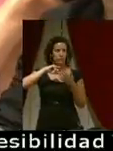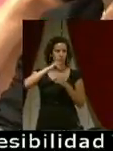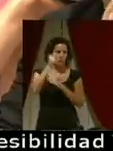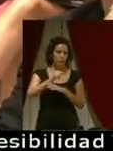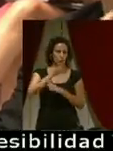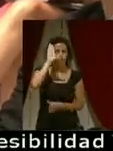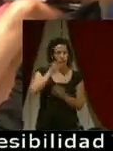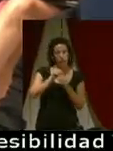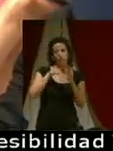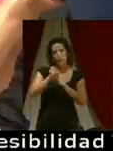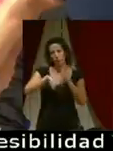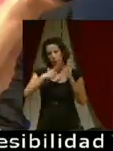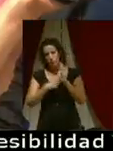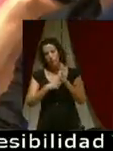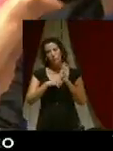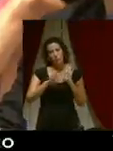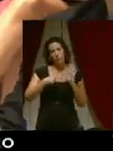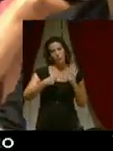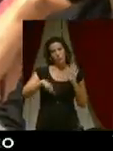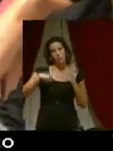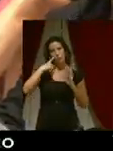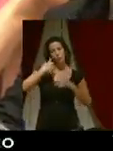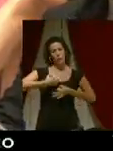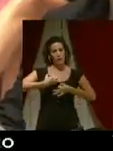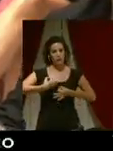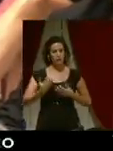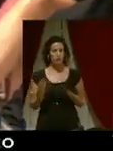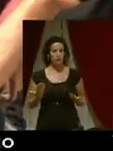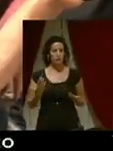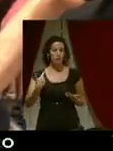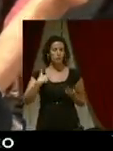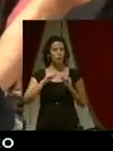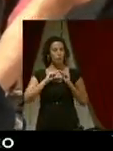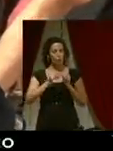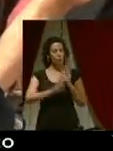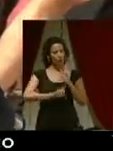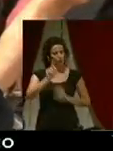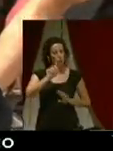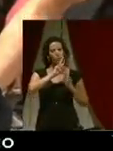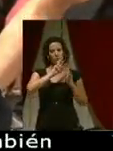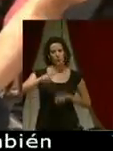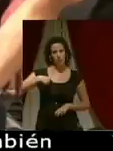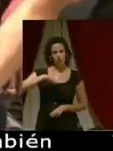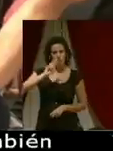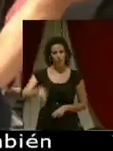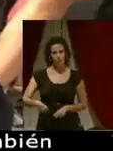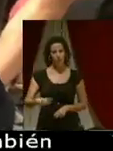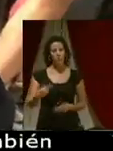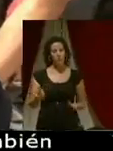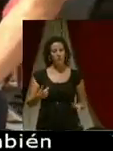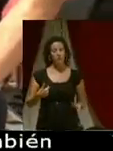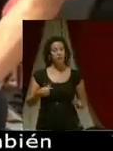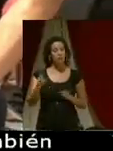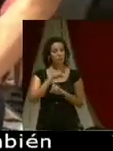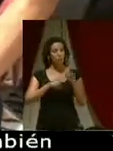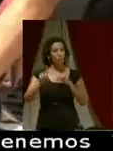design too and complete accessibility. Nevertheless, I'm also a bit realistic, and I'm a developer as well as a researcher.